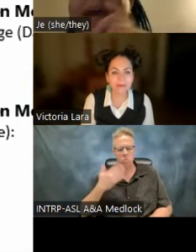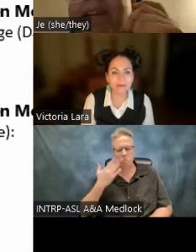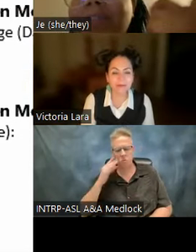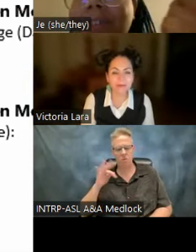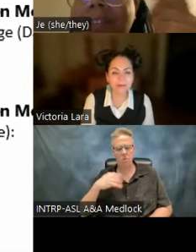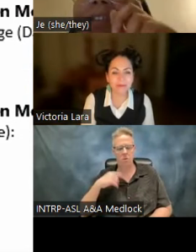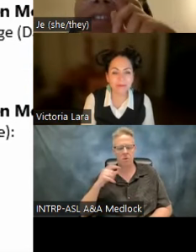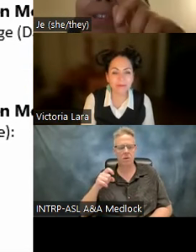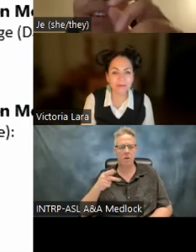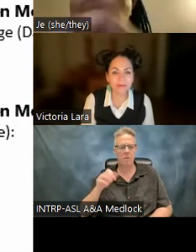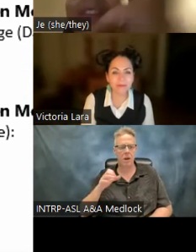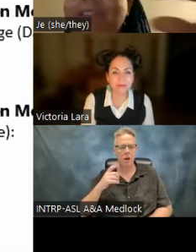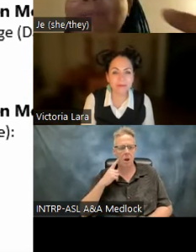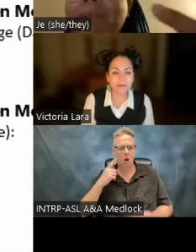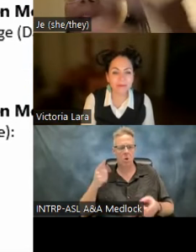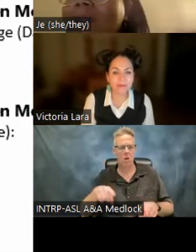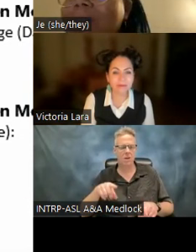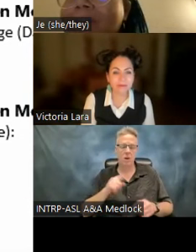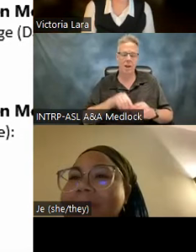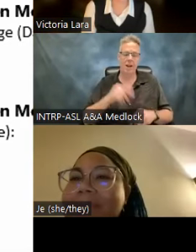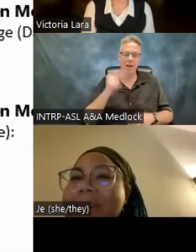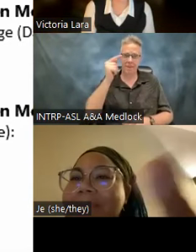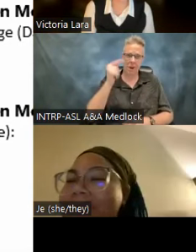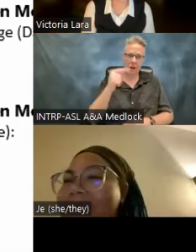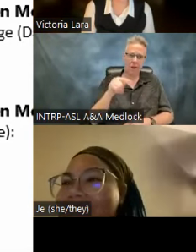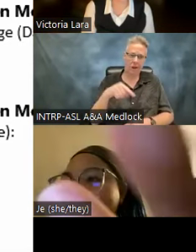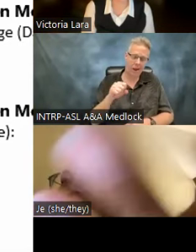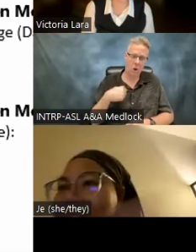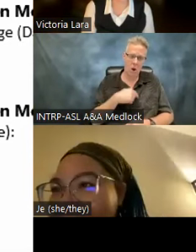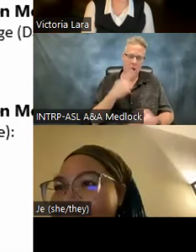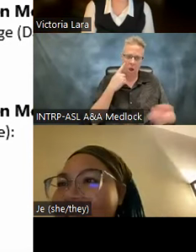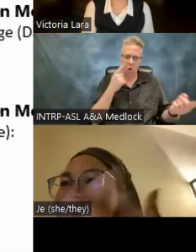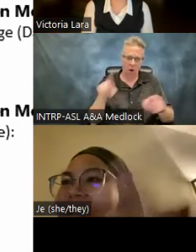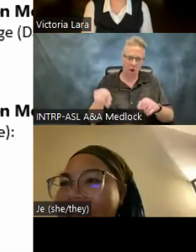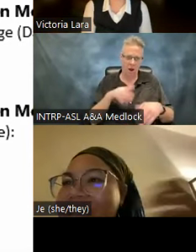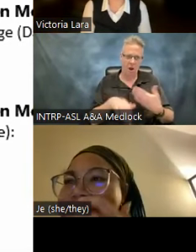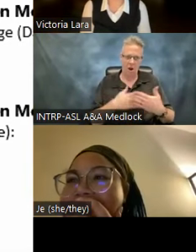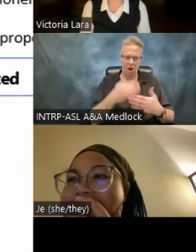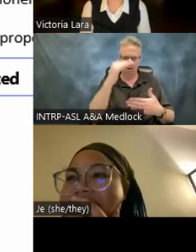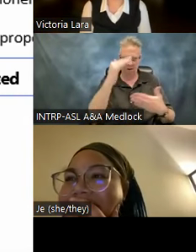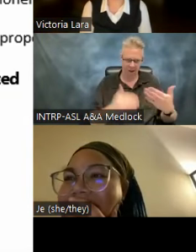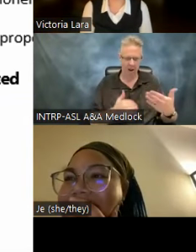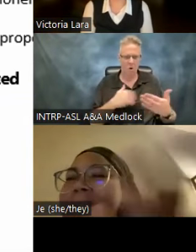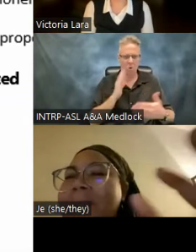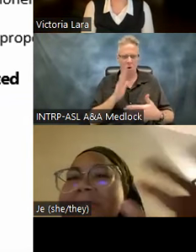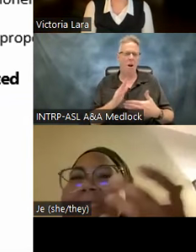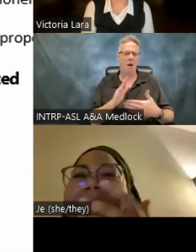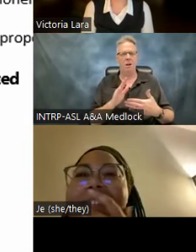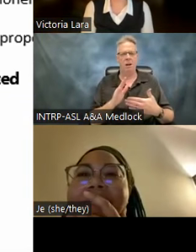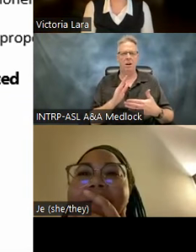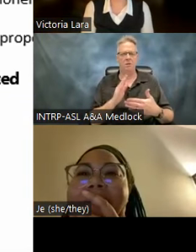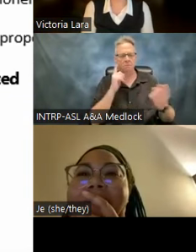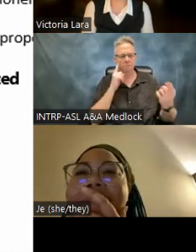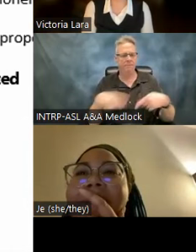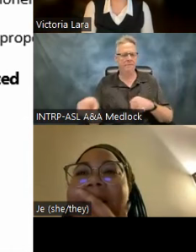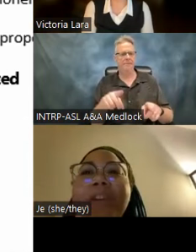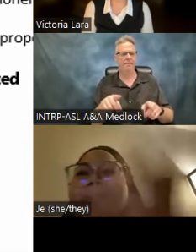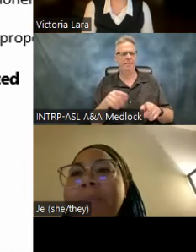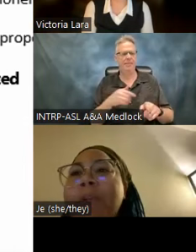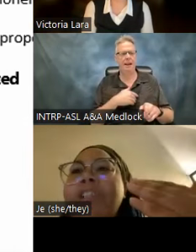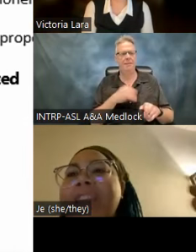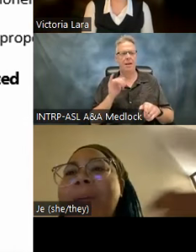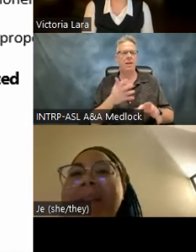the PAC agrees, because in theory, we agree about, you know, all of this, right? We're all going to come to some kind of consensus. So just having like